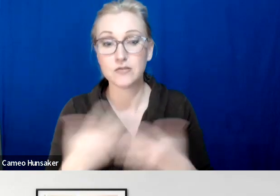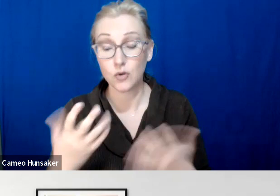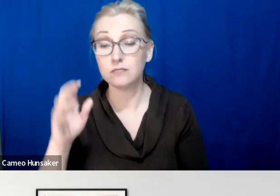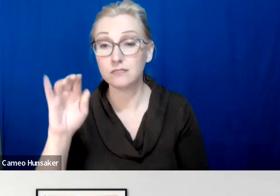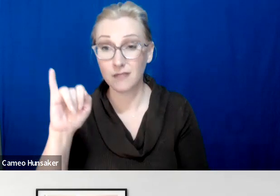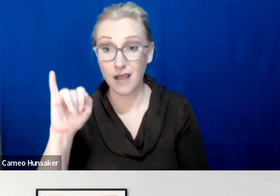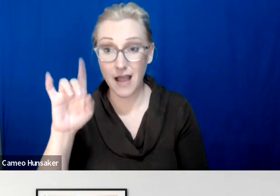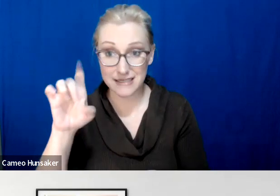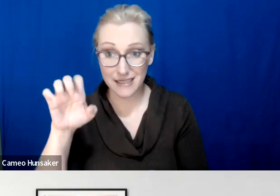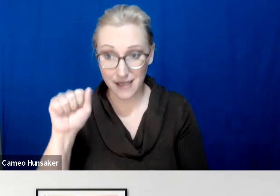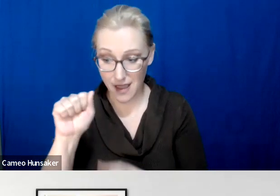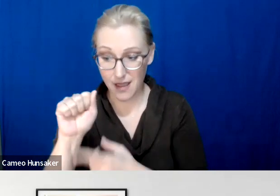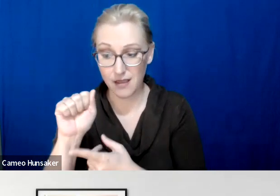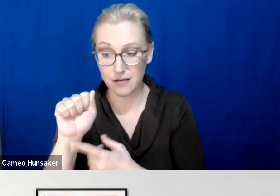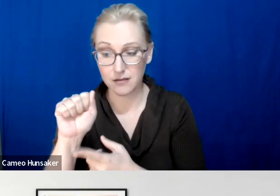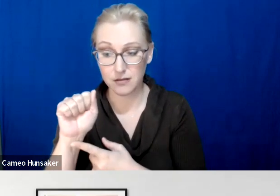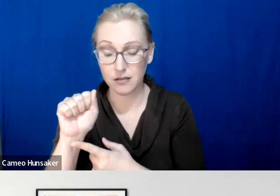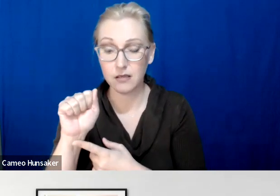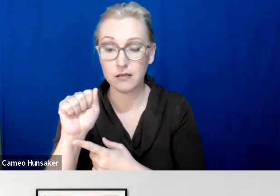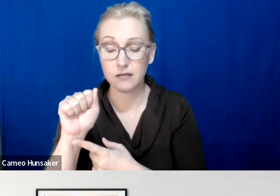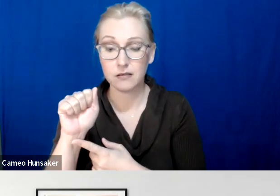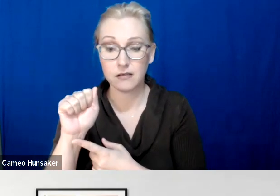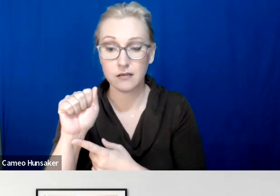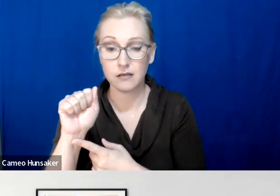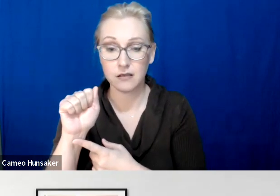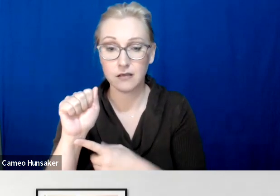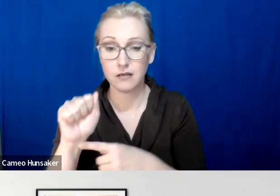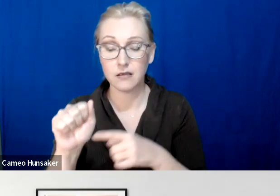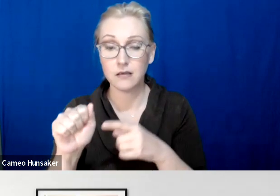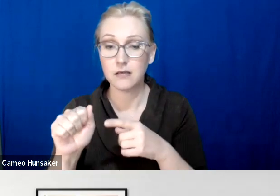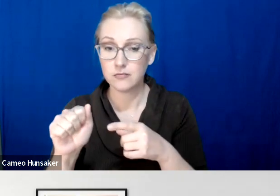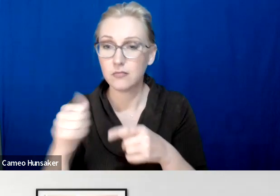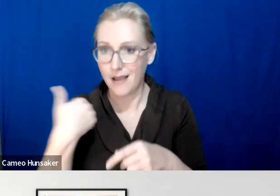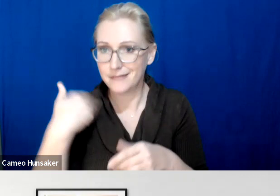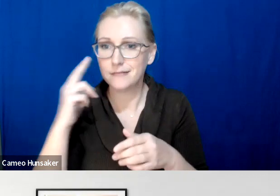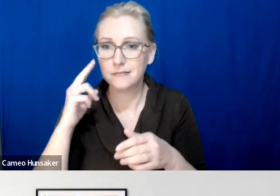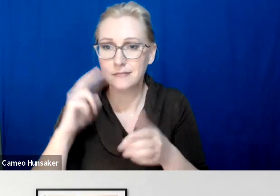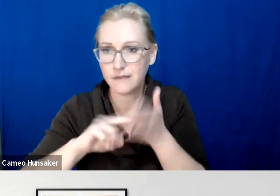IDEA itself does define assistive technology.